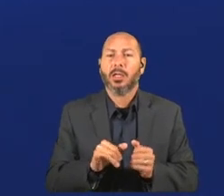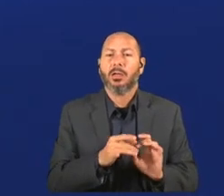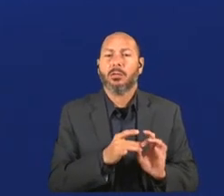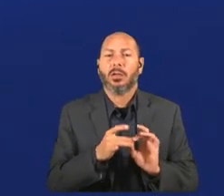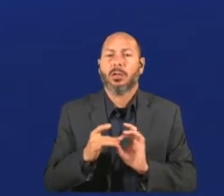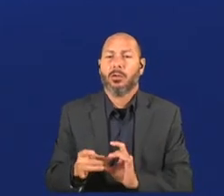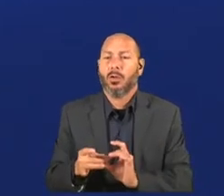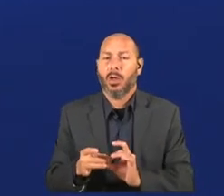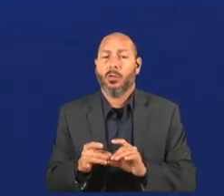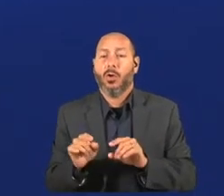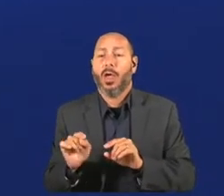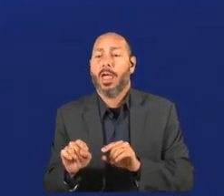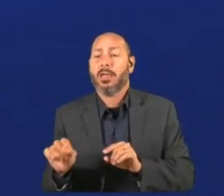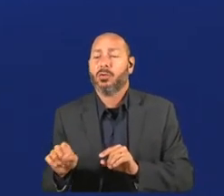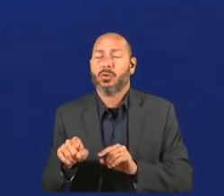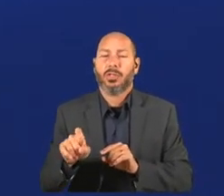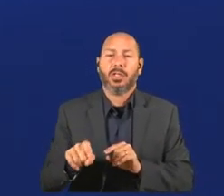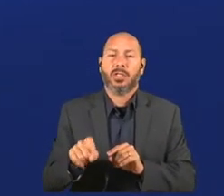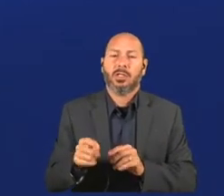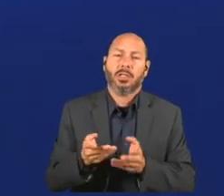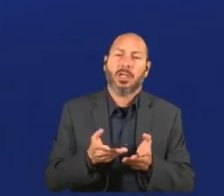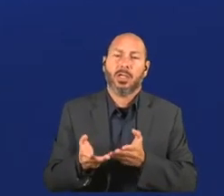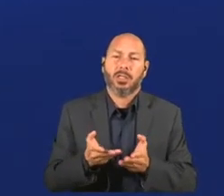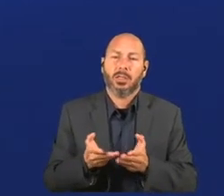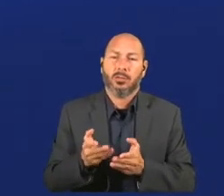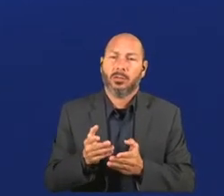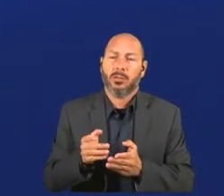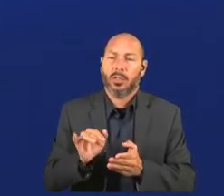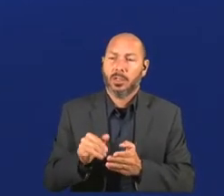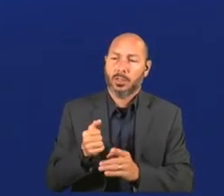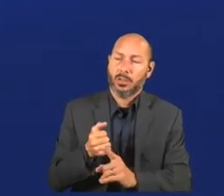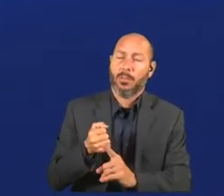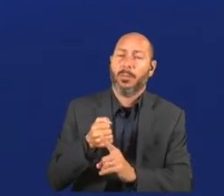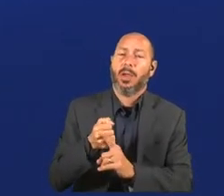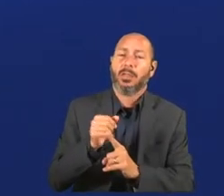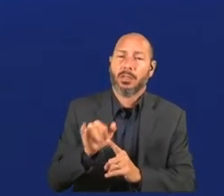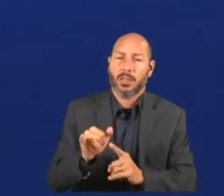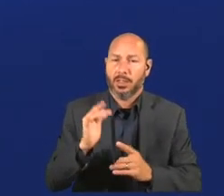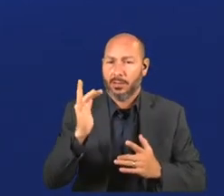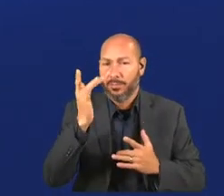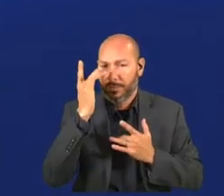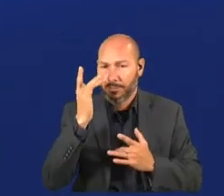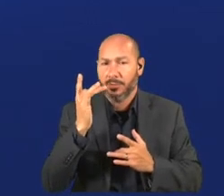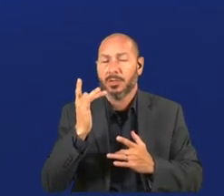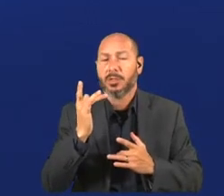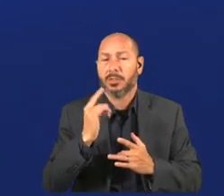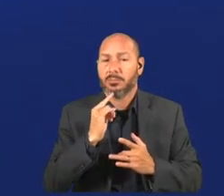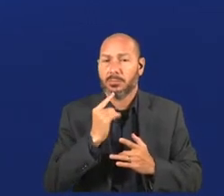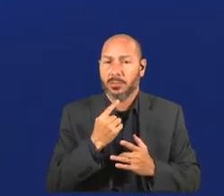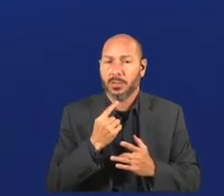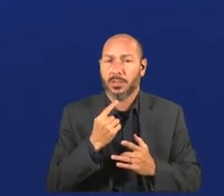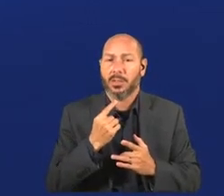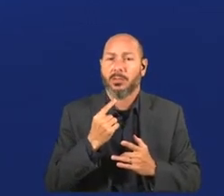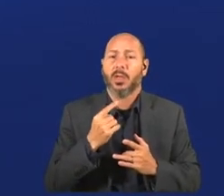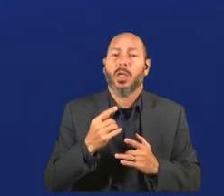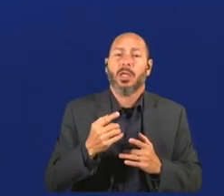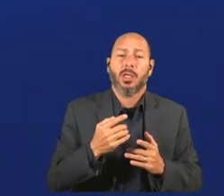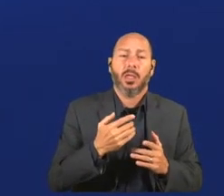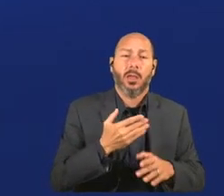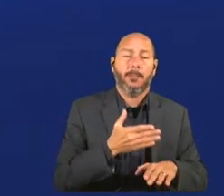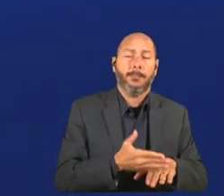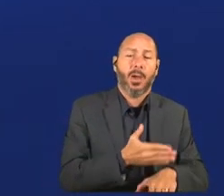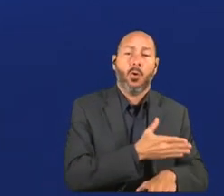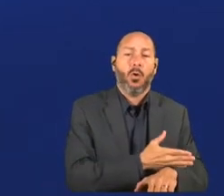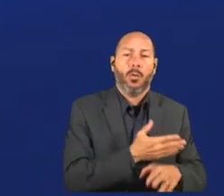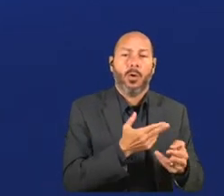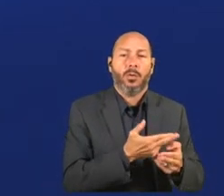demand are focused on addressing those impactable health conditions and making smarter use of available resources to improve coordination.